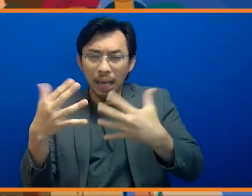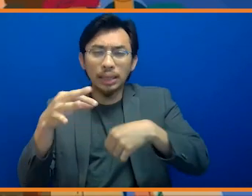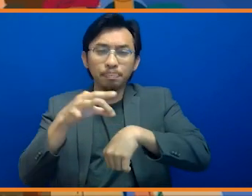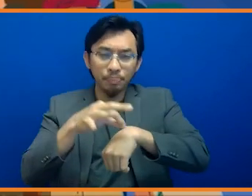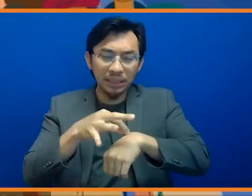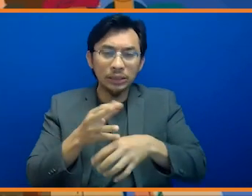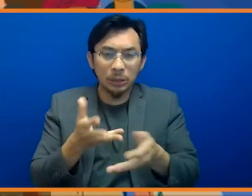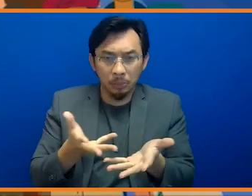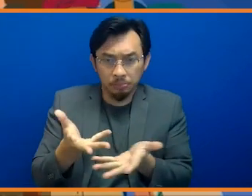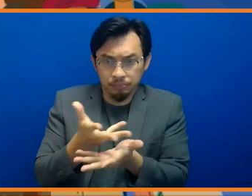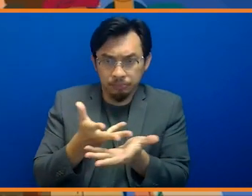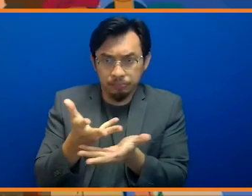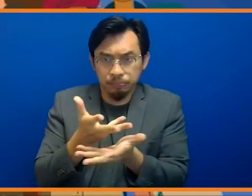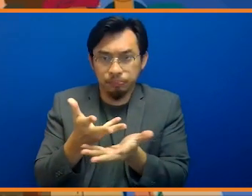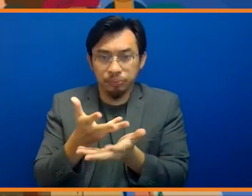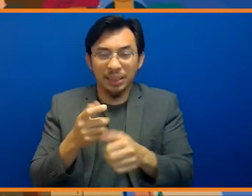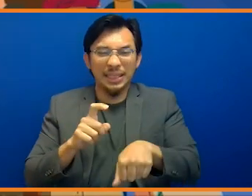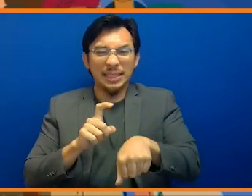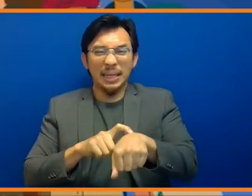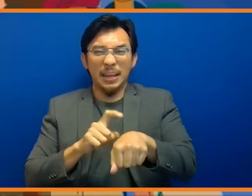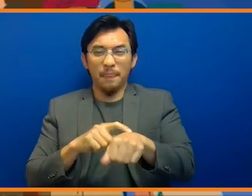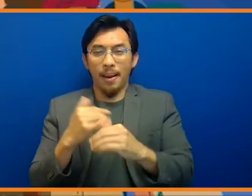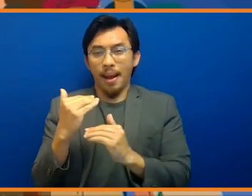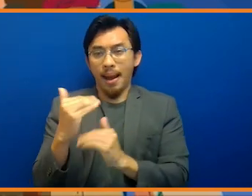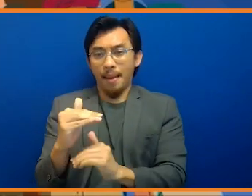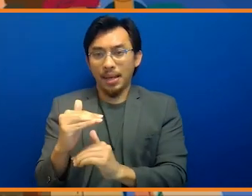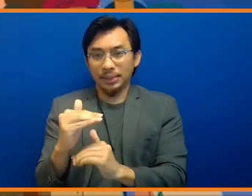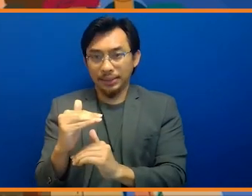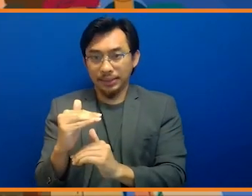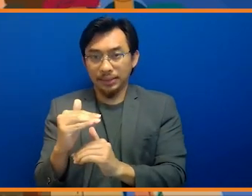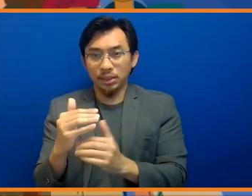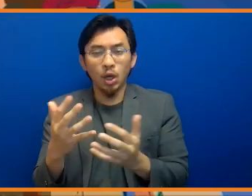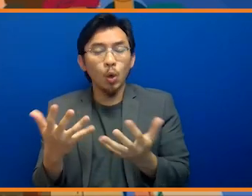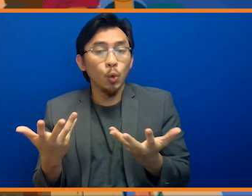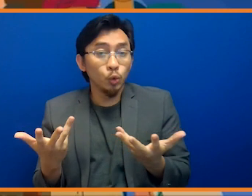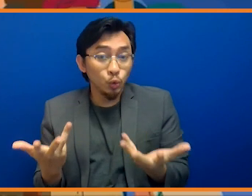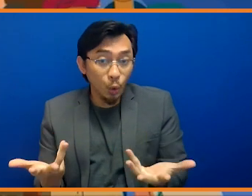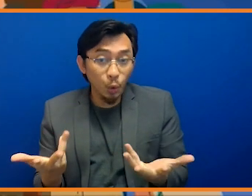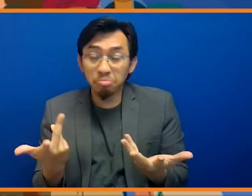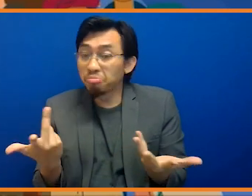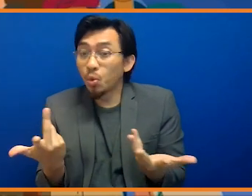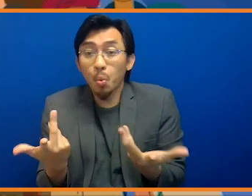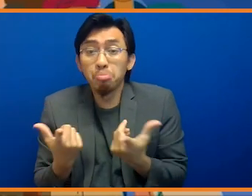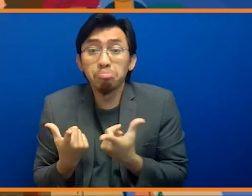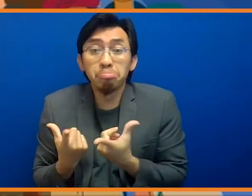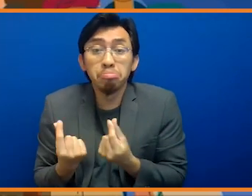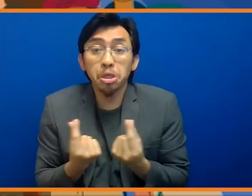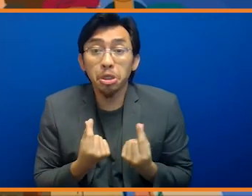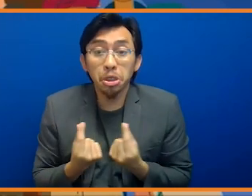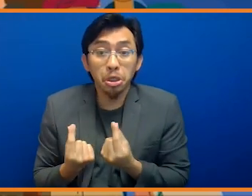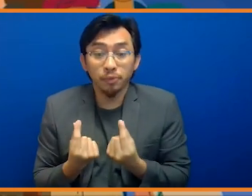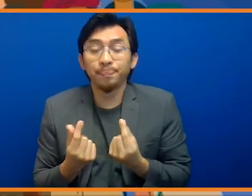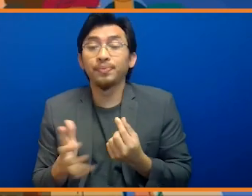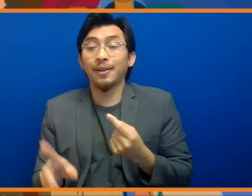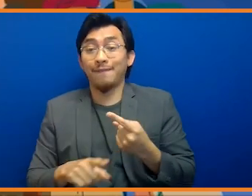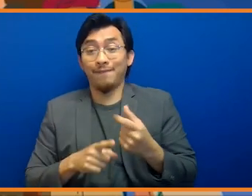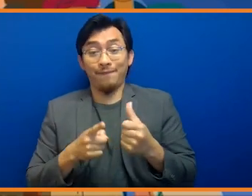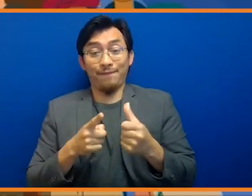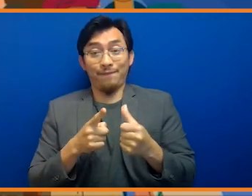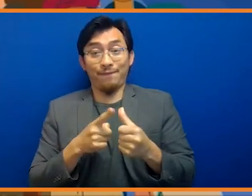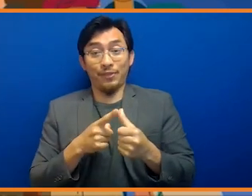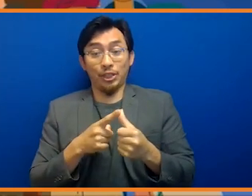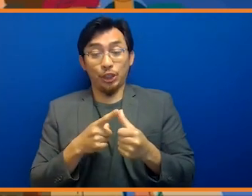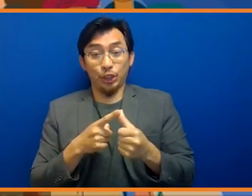discussions because we already have a very limited time. So, what is the task? The task is the first